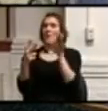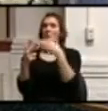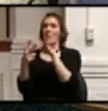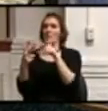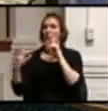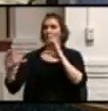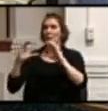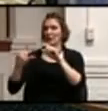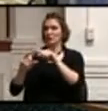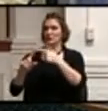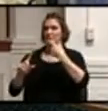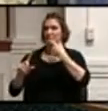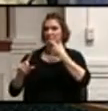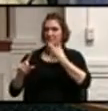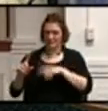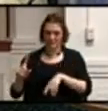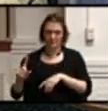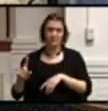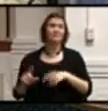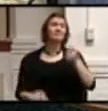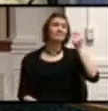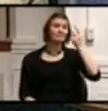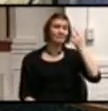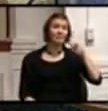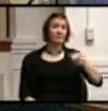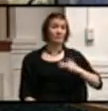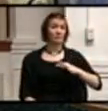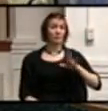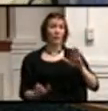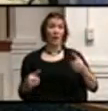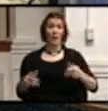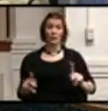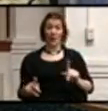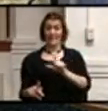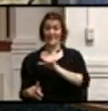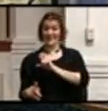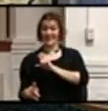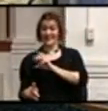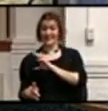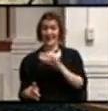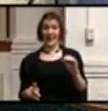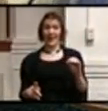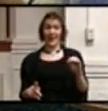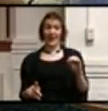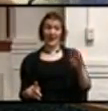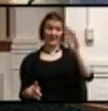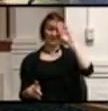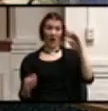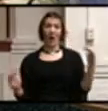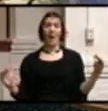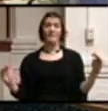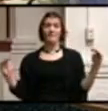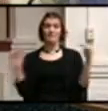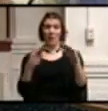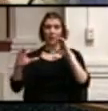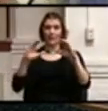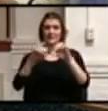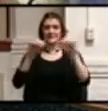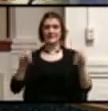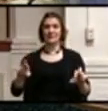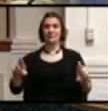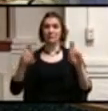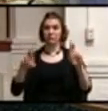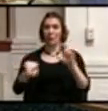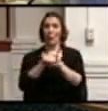know, what we recognize is that there's a real opportunity to bring the police department communication system on par and actually work